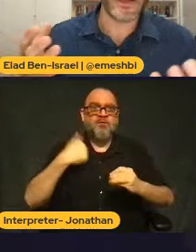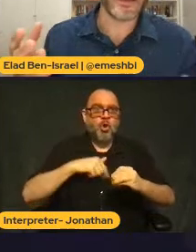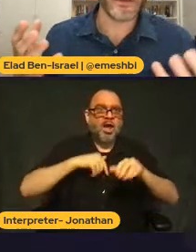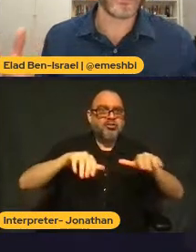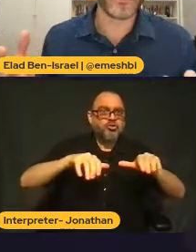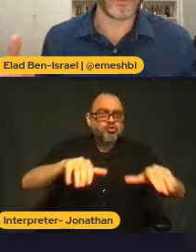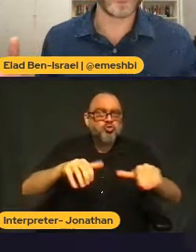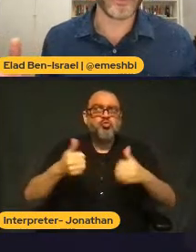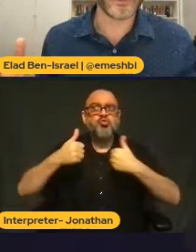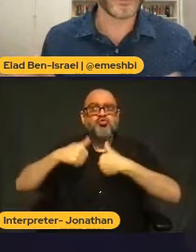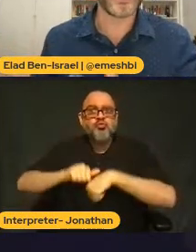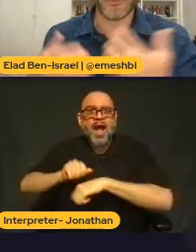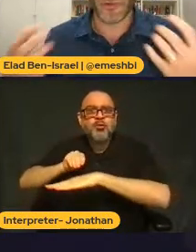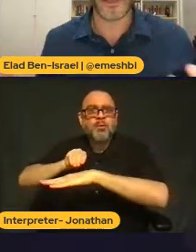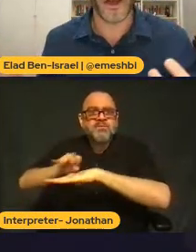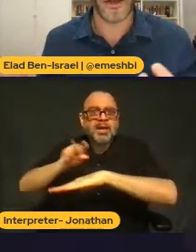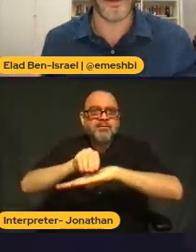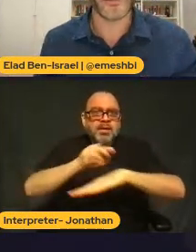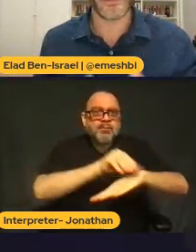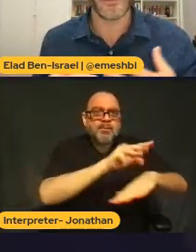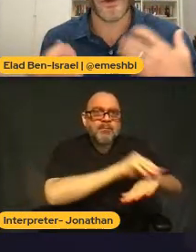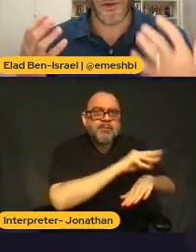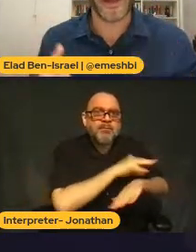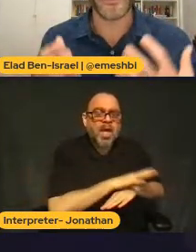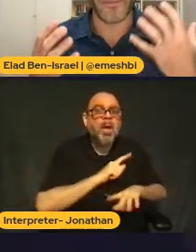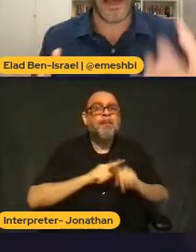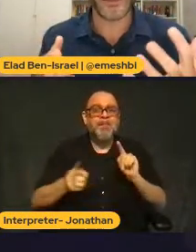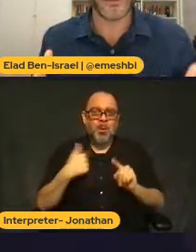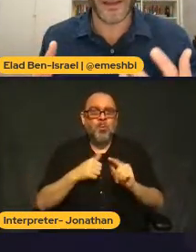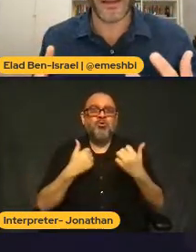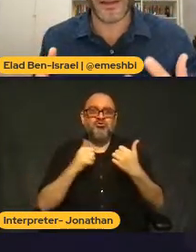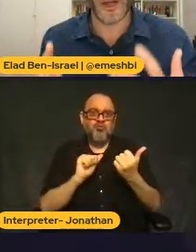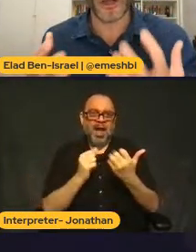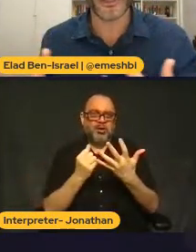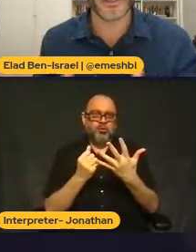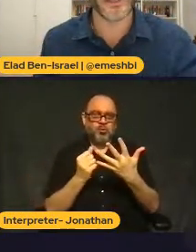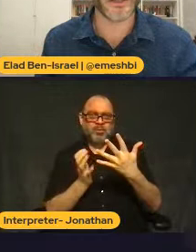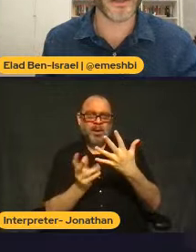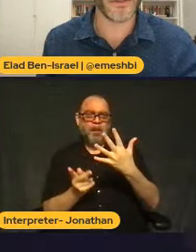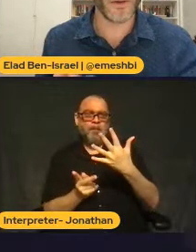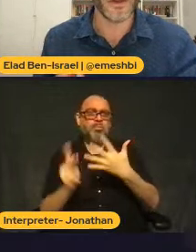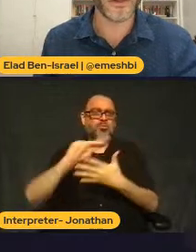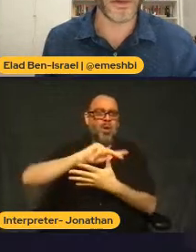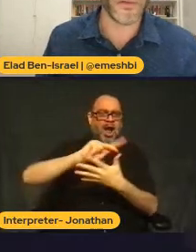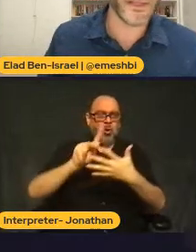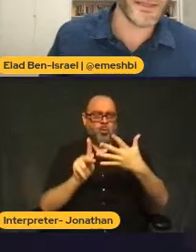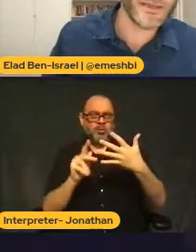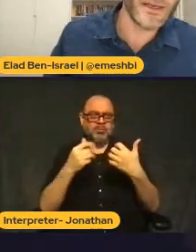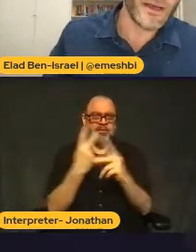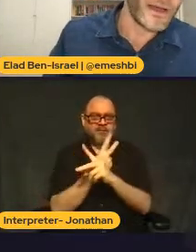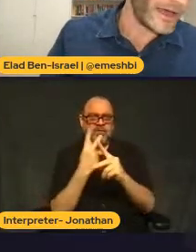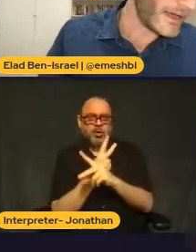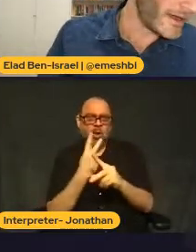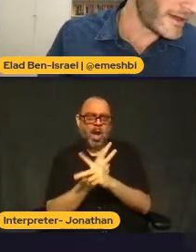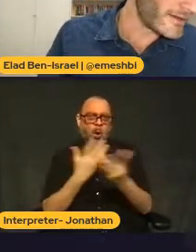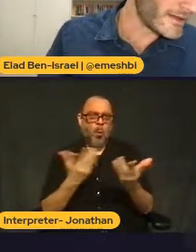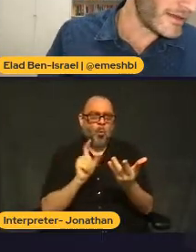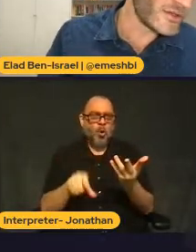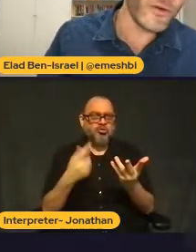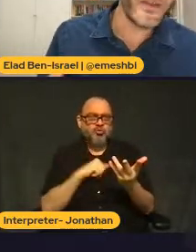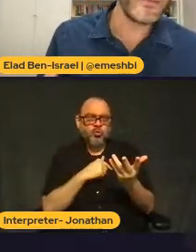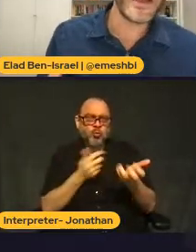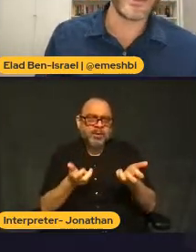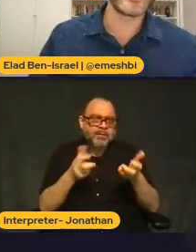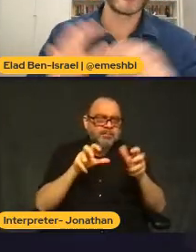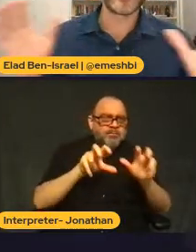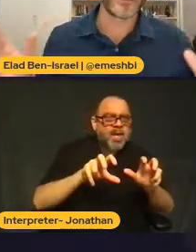are trying to prioritize. It's really hard. We're trying to make it conscious decisions about what to invest in, and